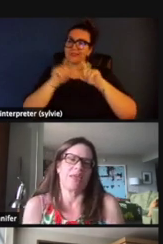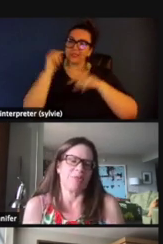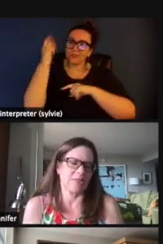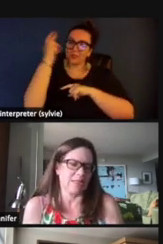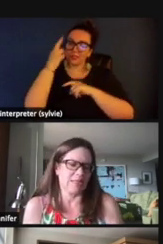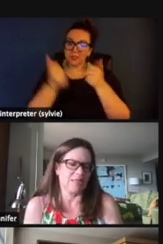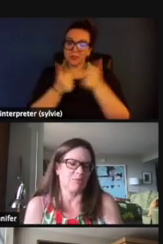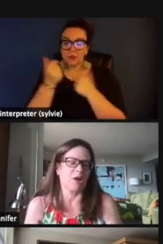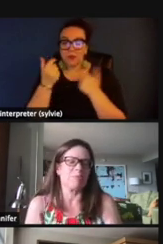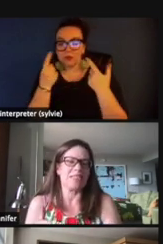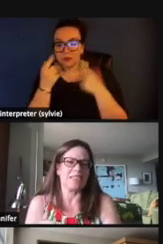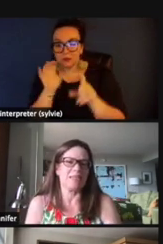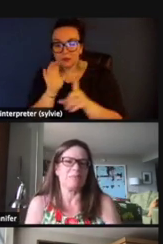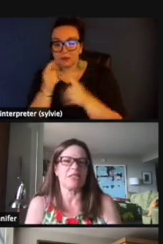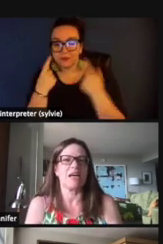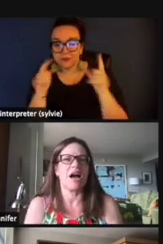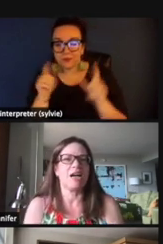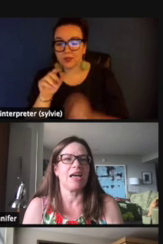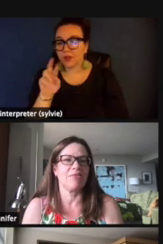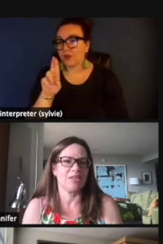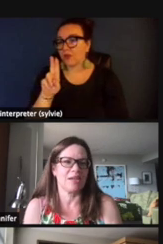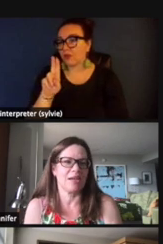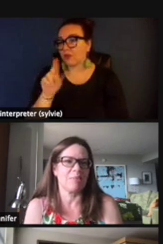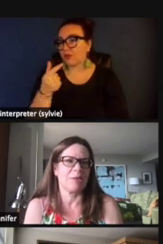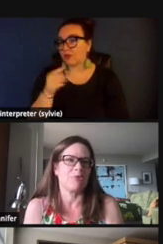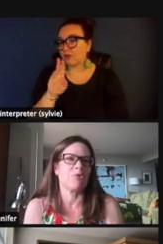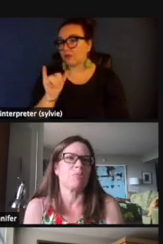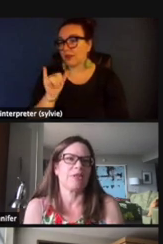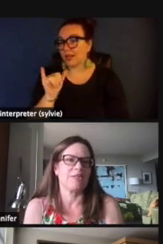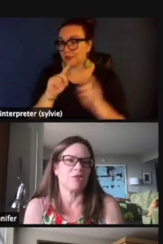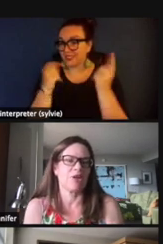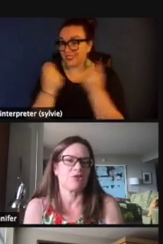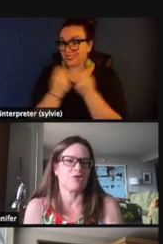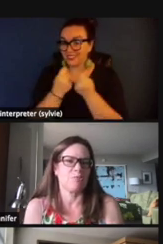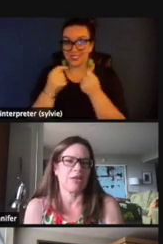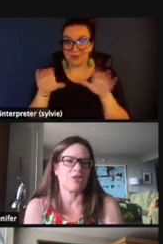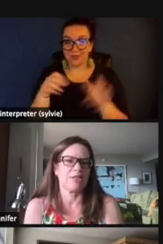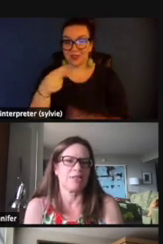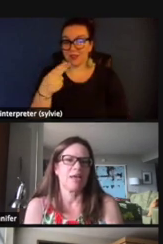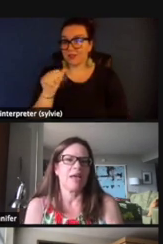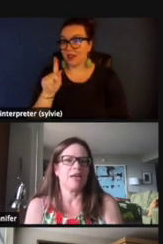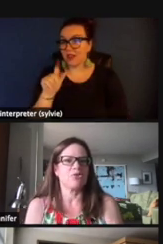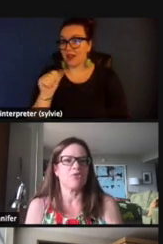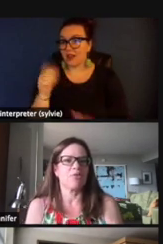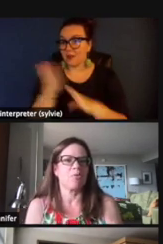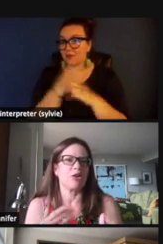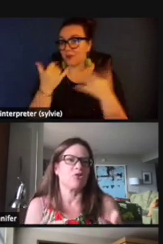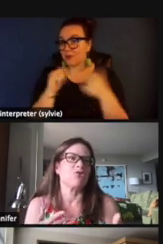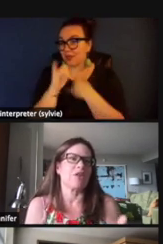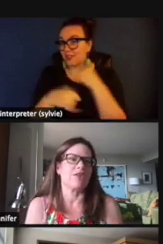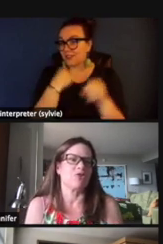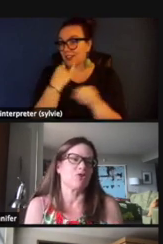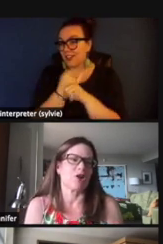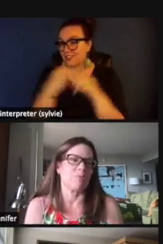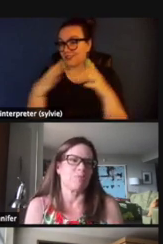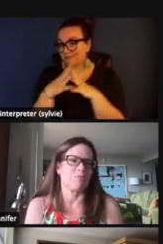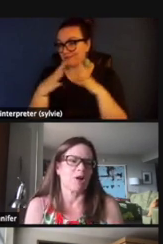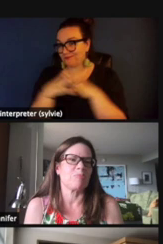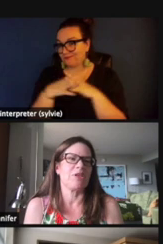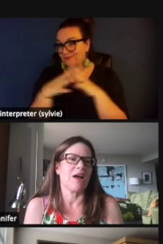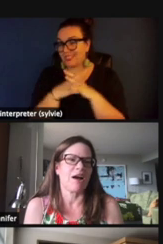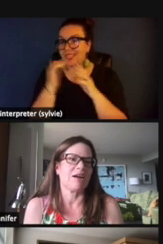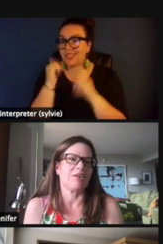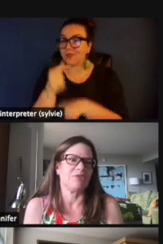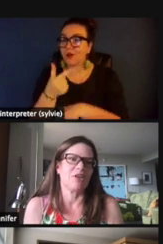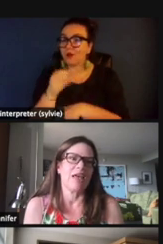most famous is the rugby team does a haka every time before it plays international matches. And so if you ever want to Google that, you can look up